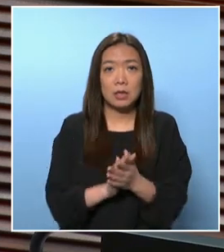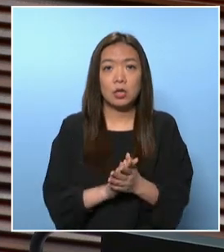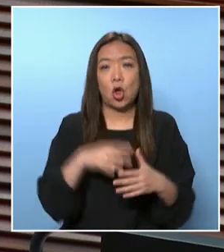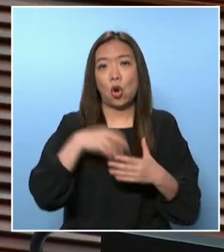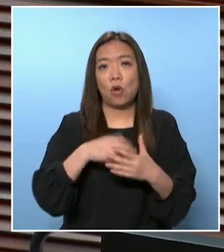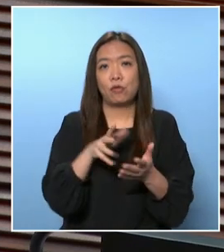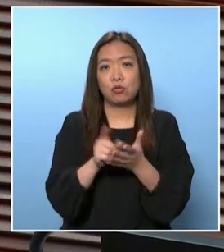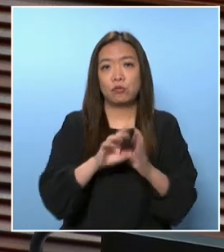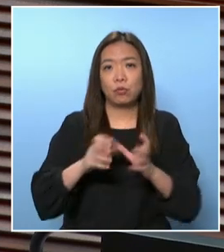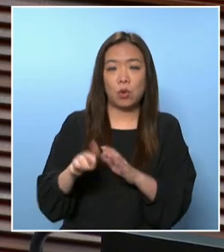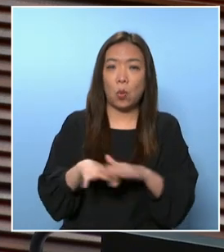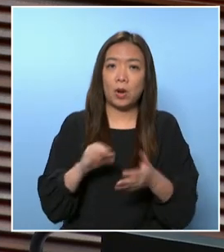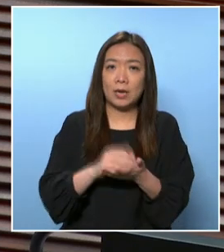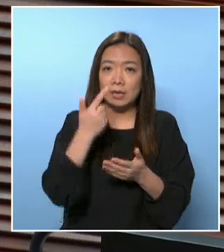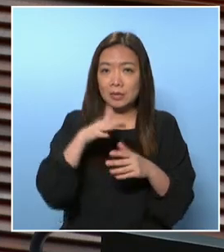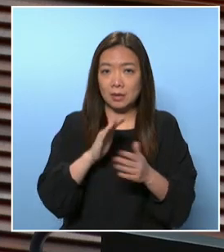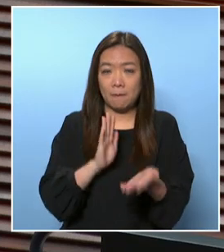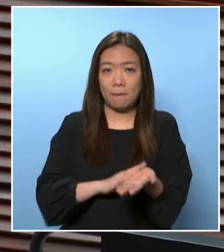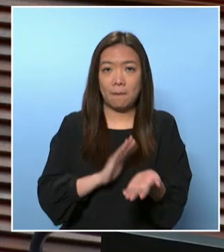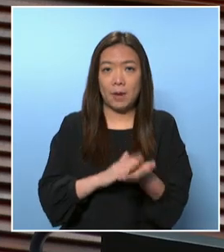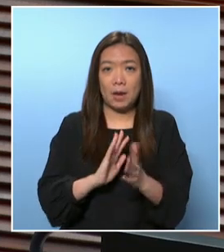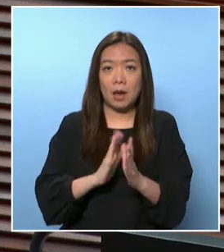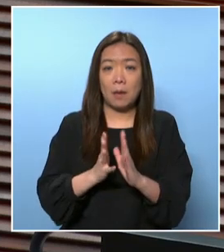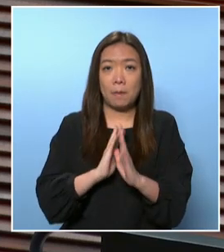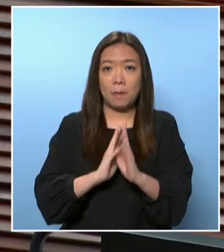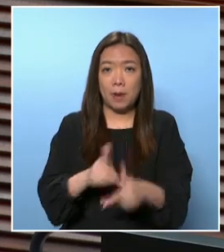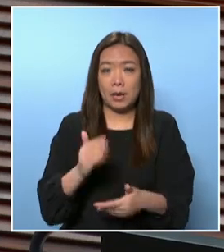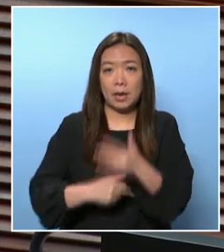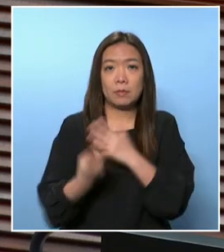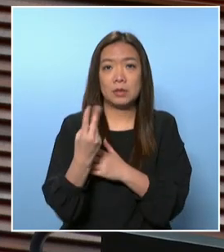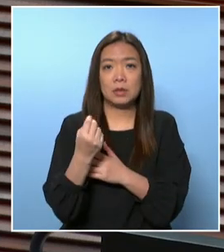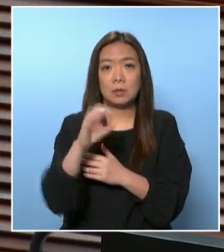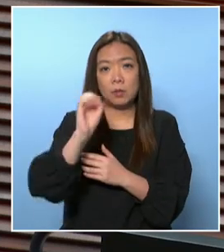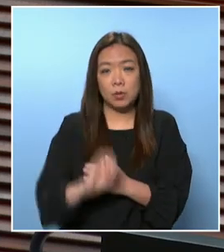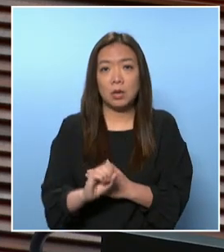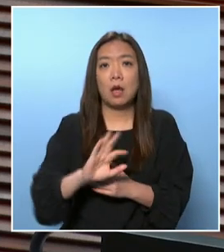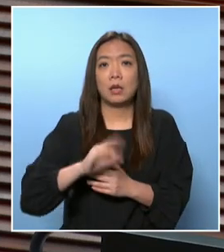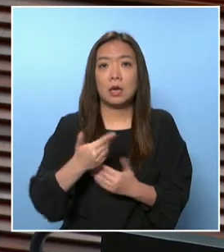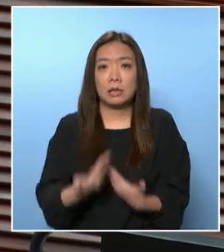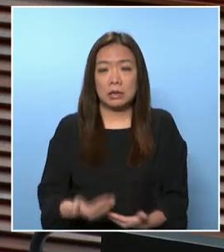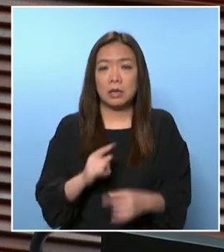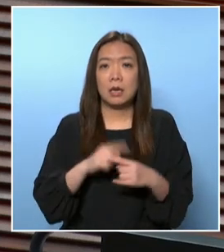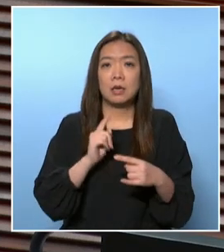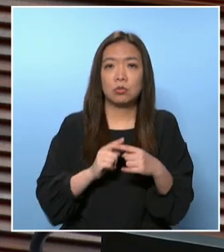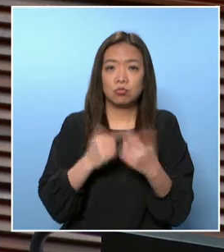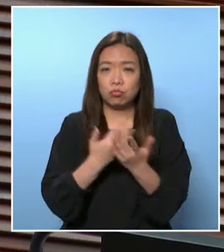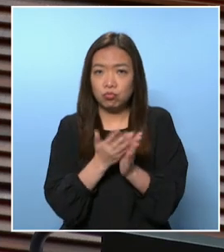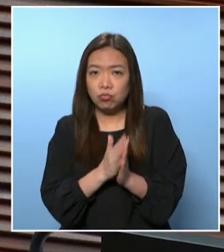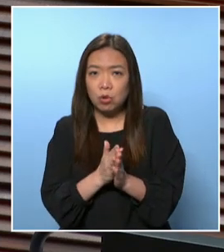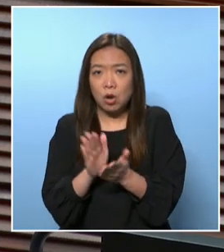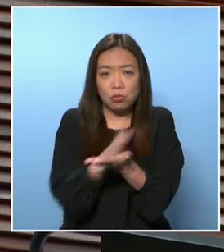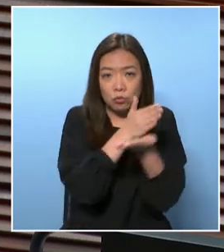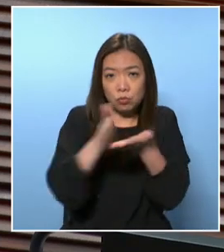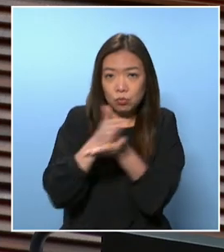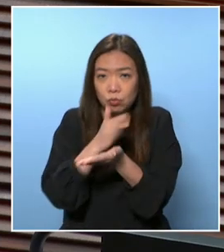in 23-24 for the stable new case, the waiting time will be reduced by 20%. The government